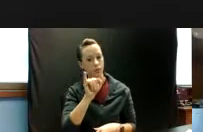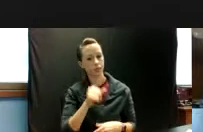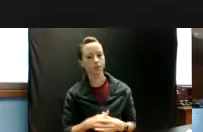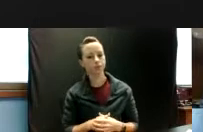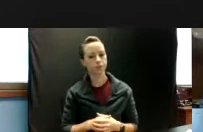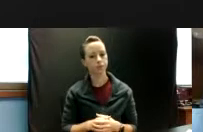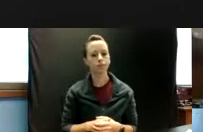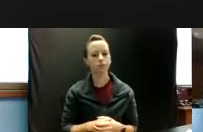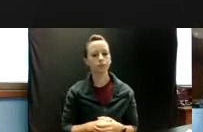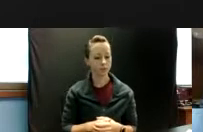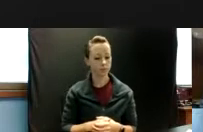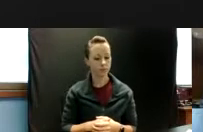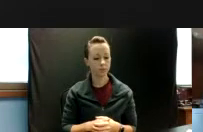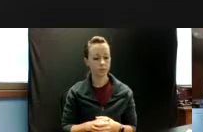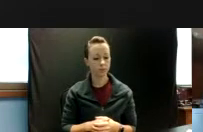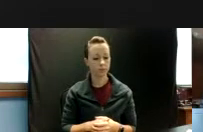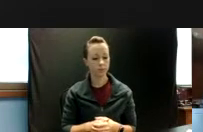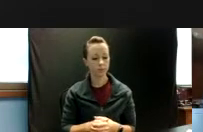Sophie?